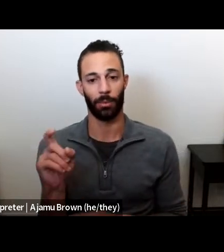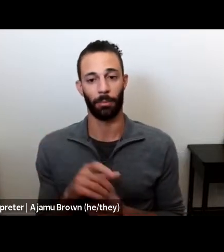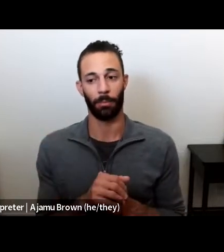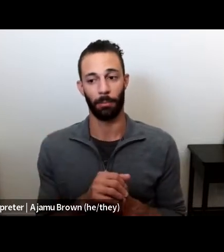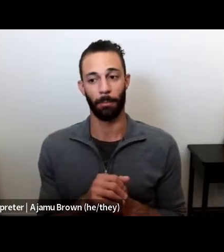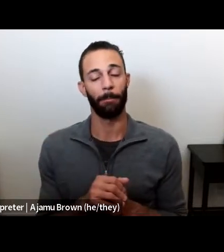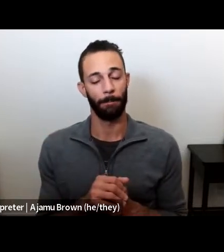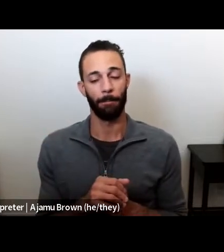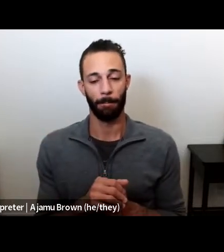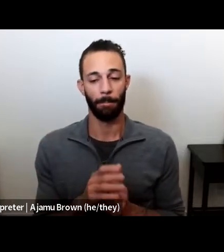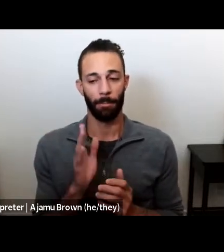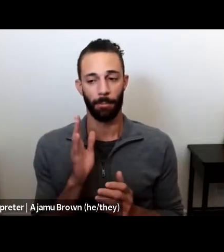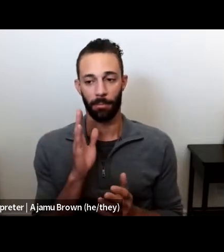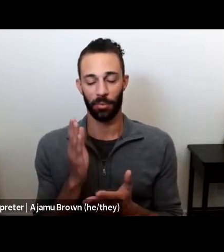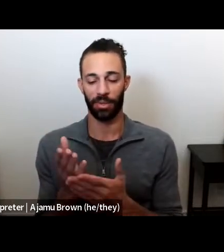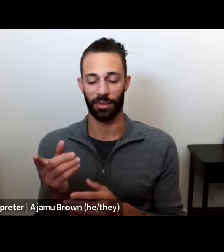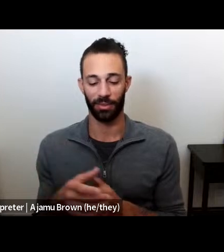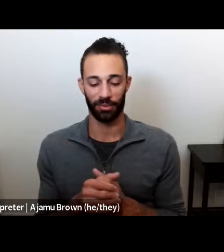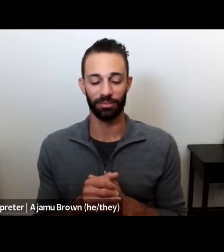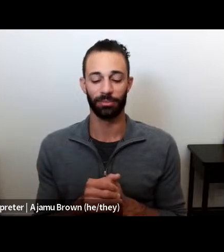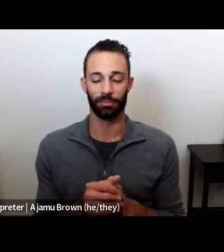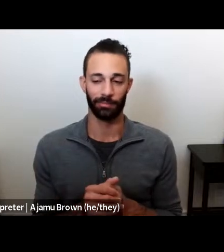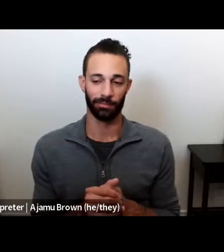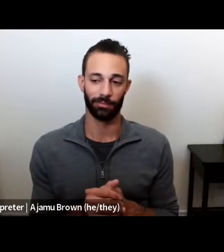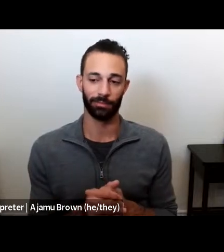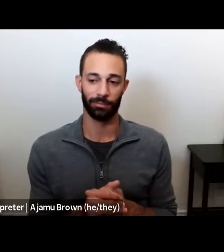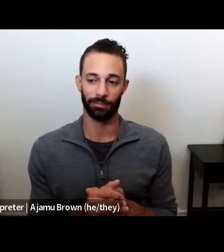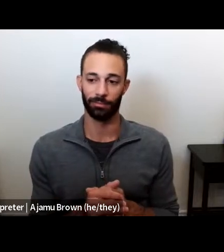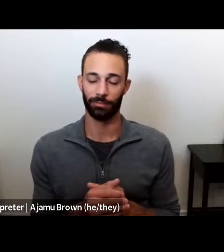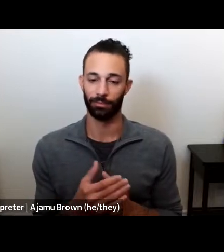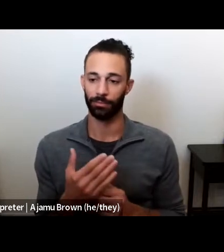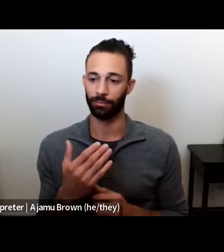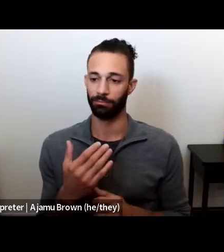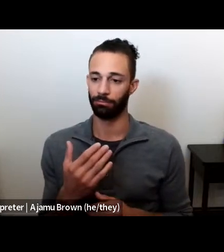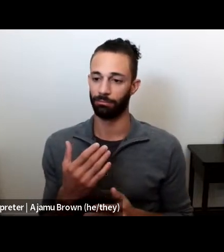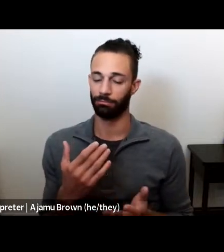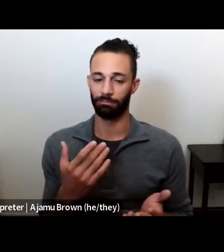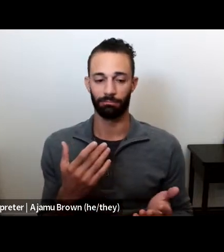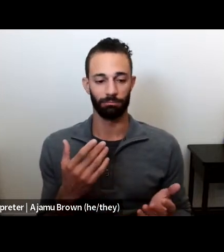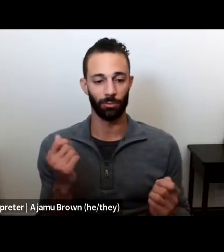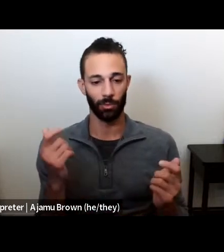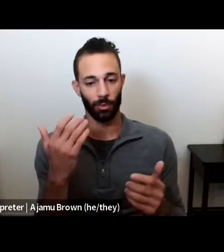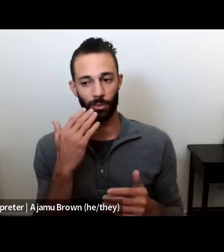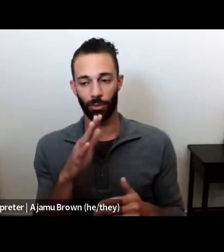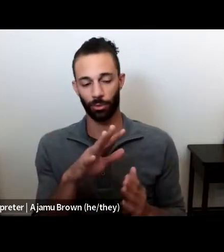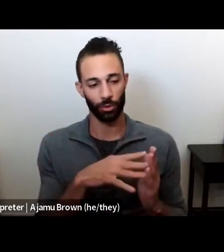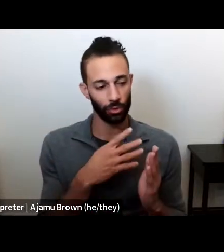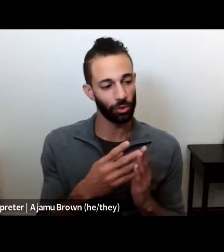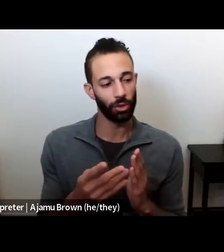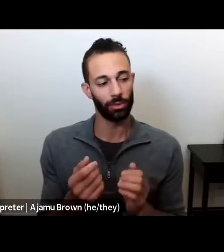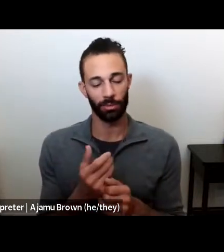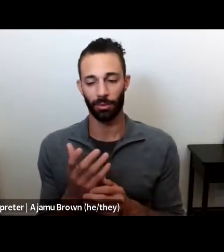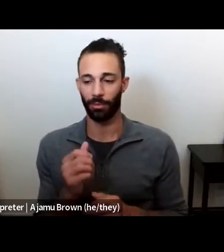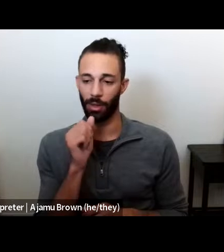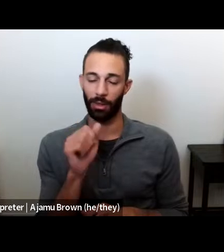Woo. And good job knowing y'all's charts and aspects. I love that.